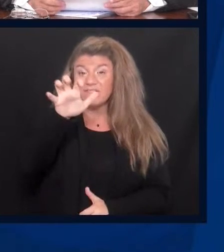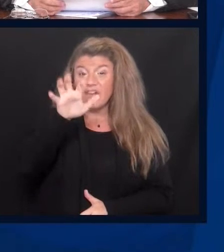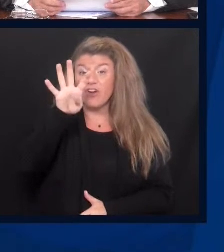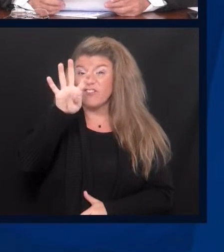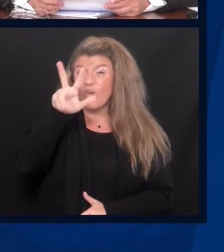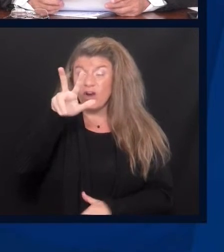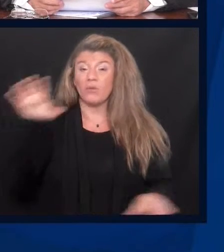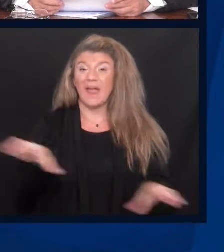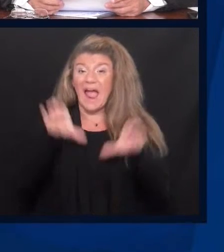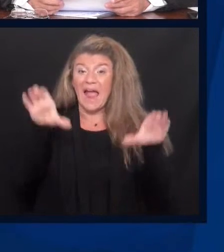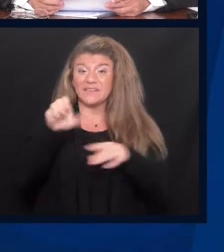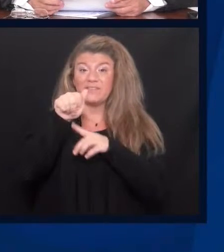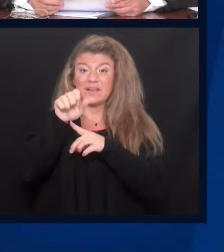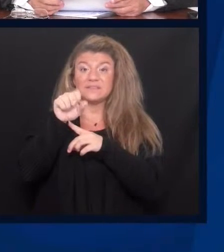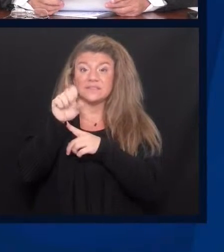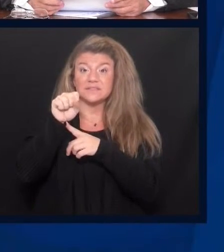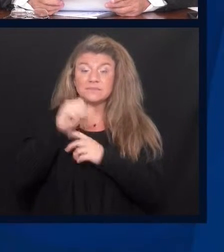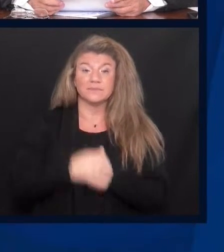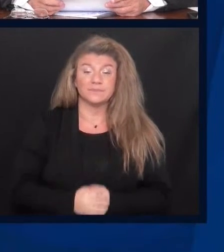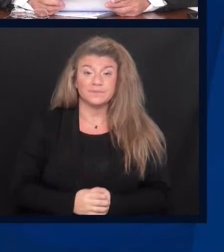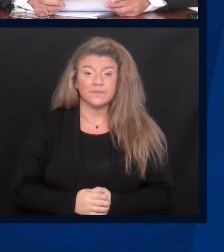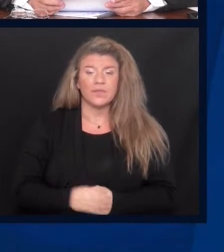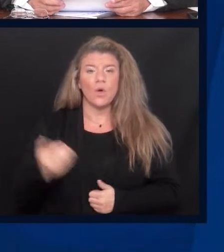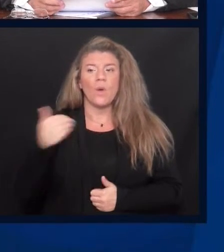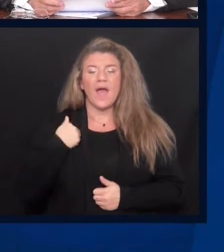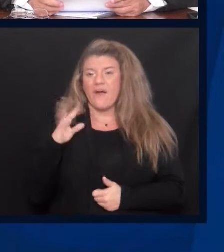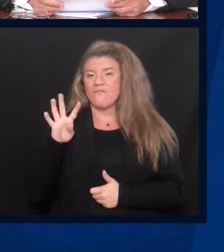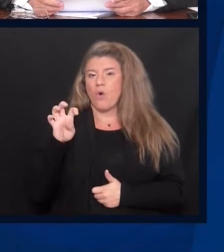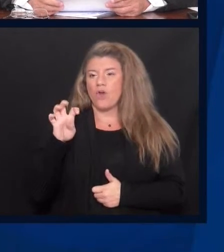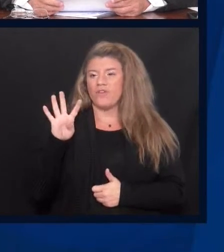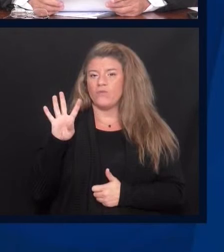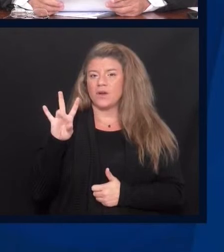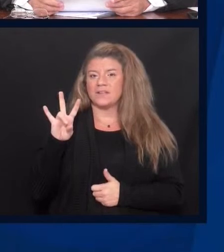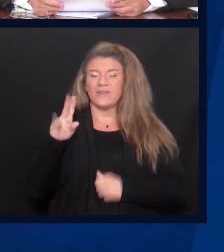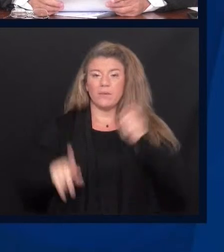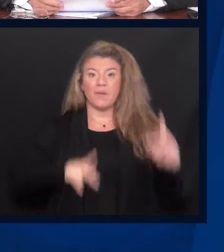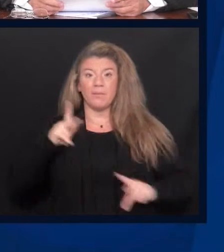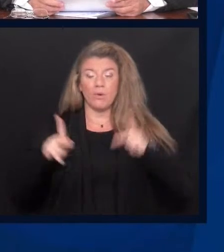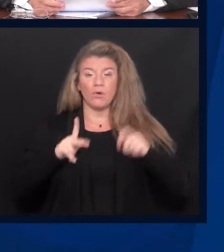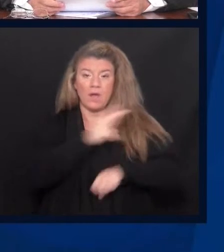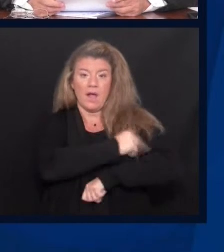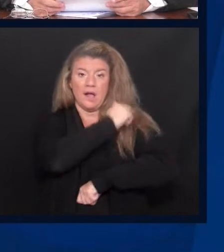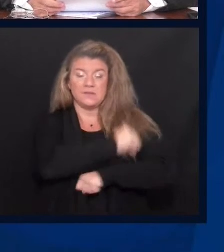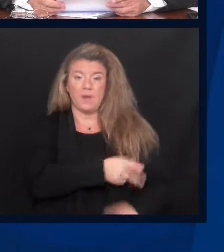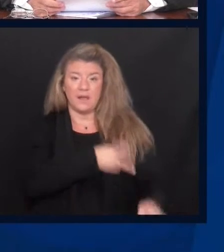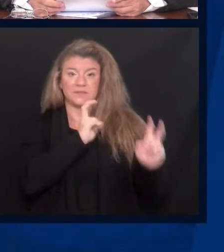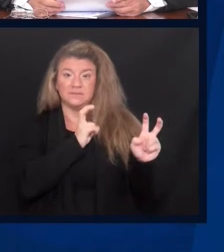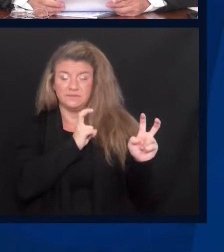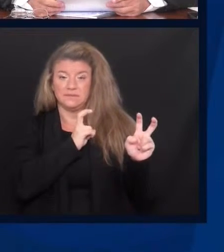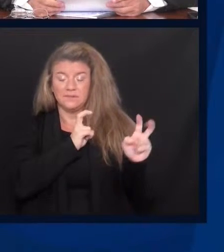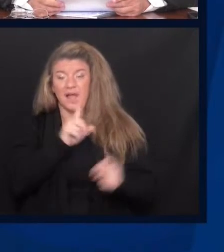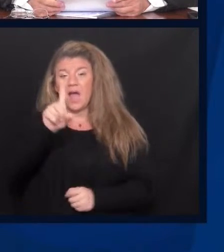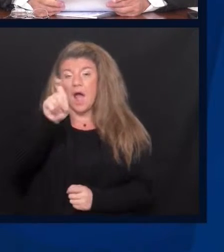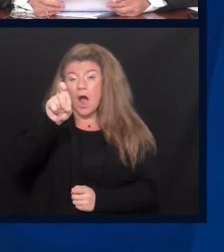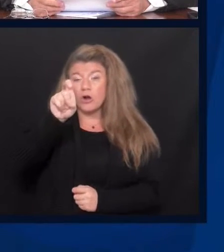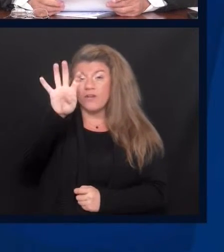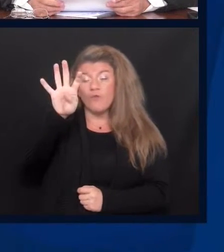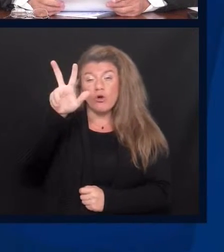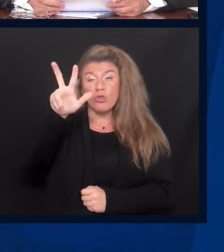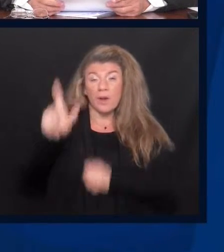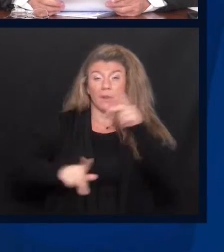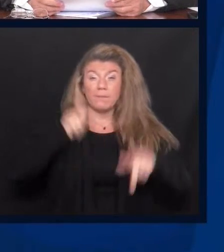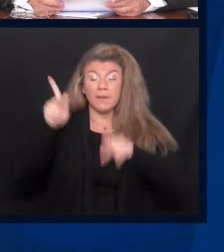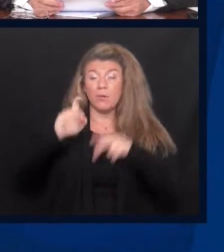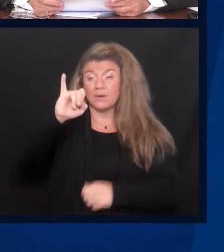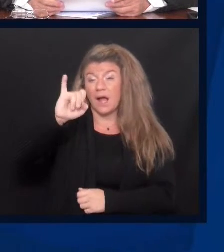10,543 active cases. We have 447 people that are hospitalized, 143 people in